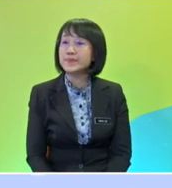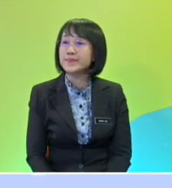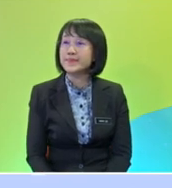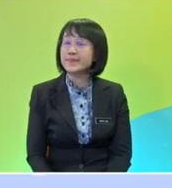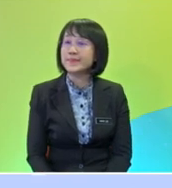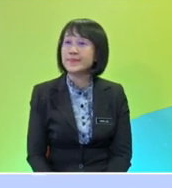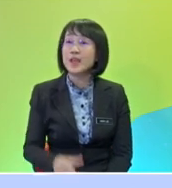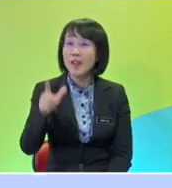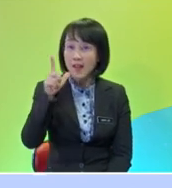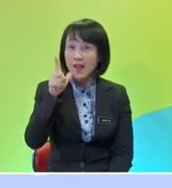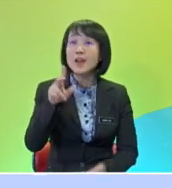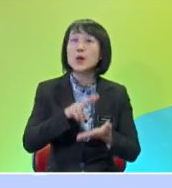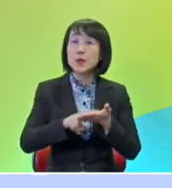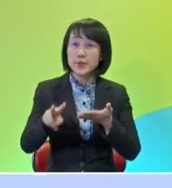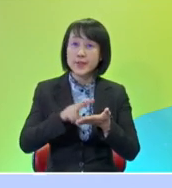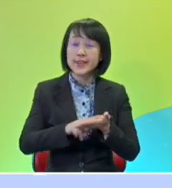Yes, Lara.